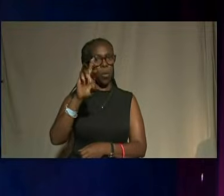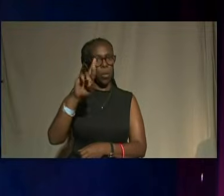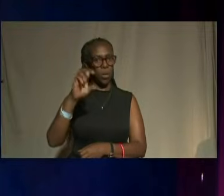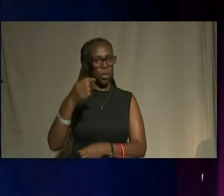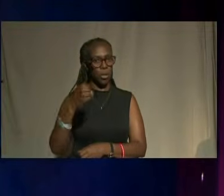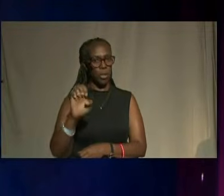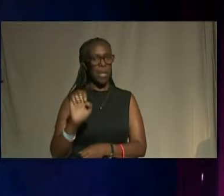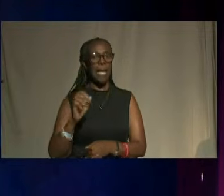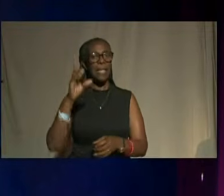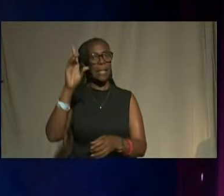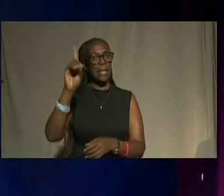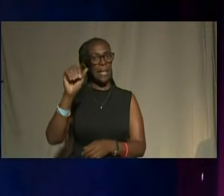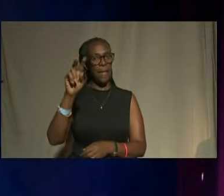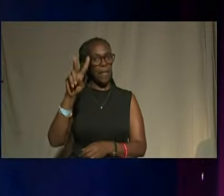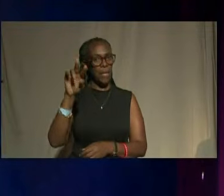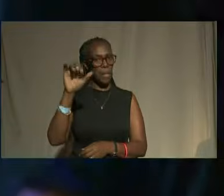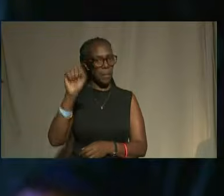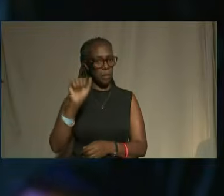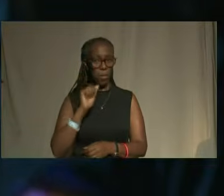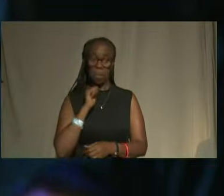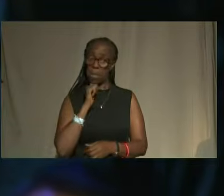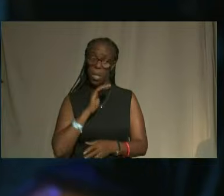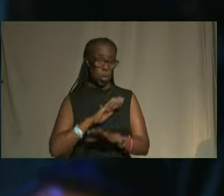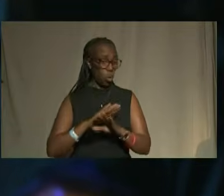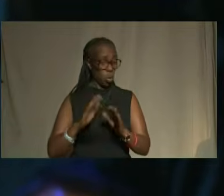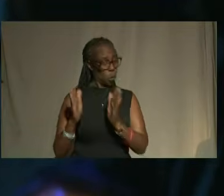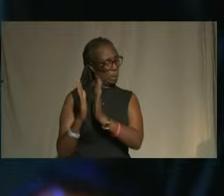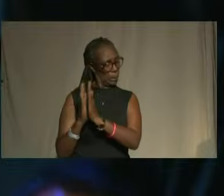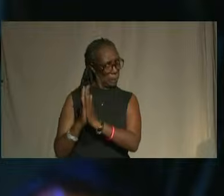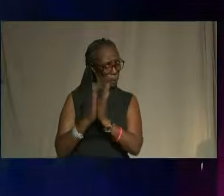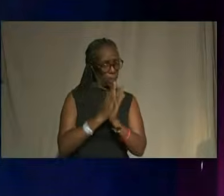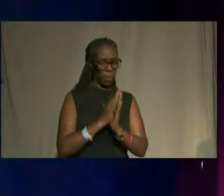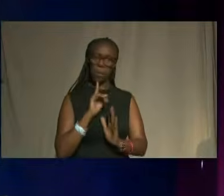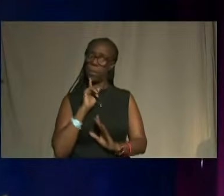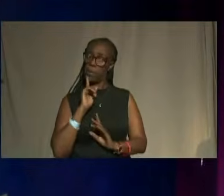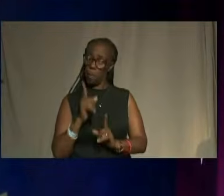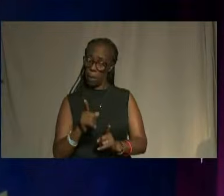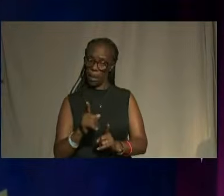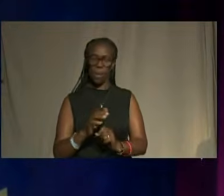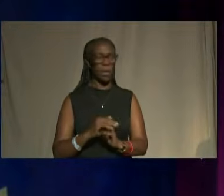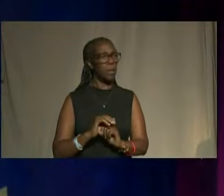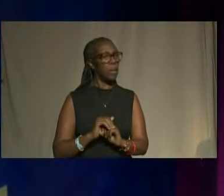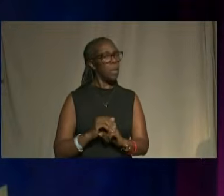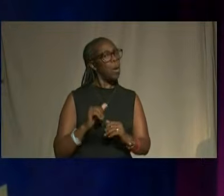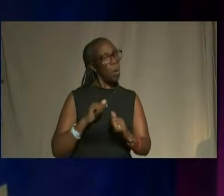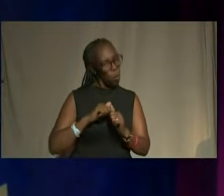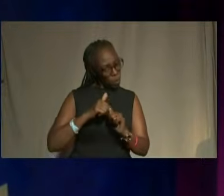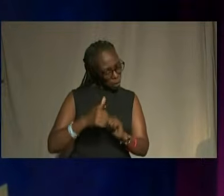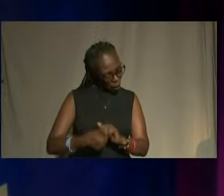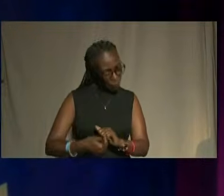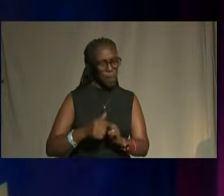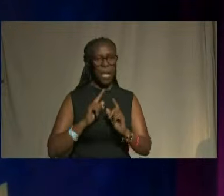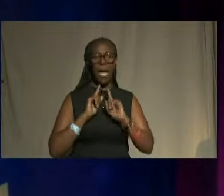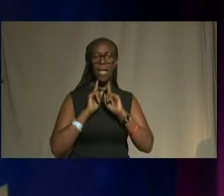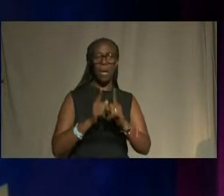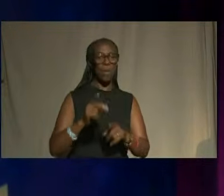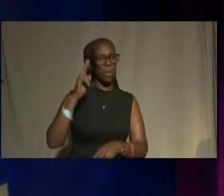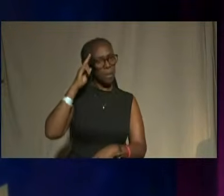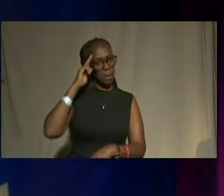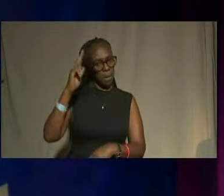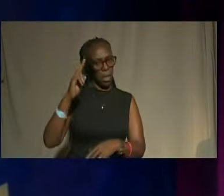is not to applaud the debaters, except for now, after we announce each team. For Team